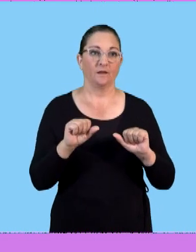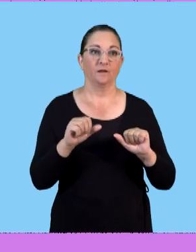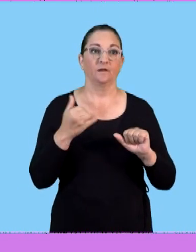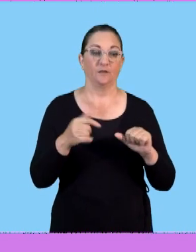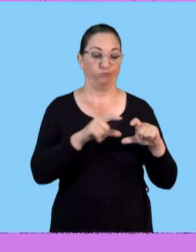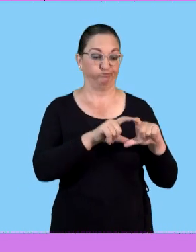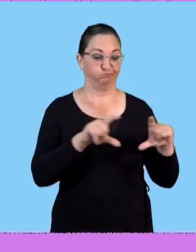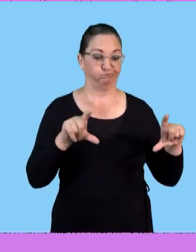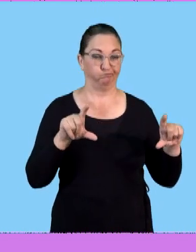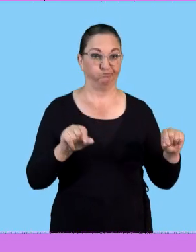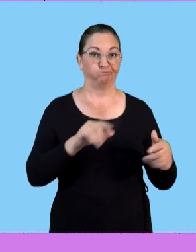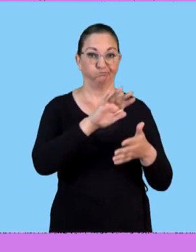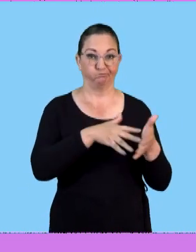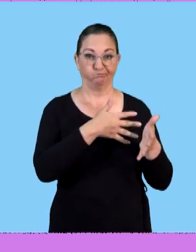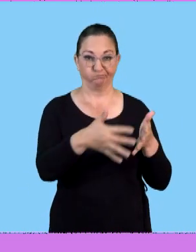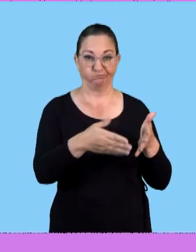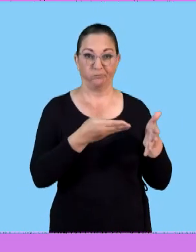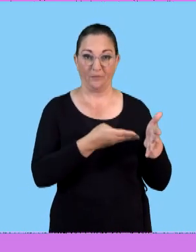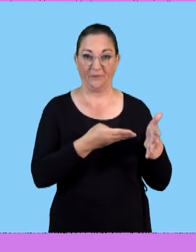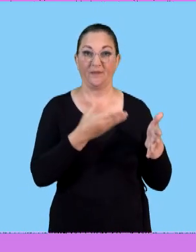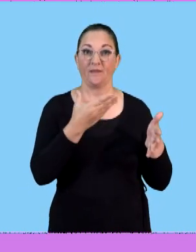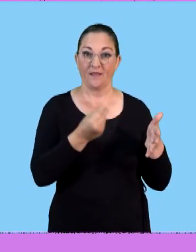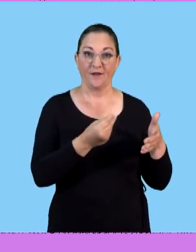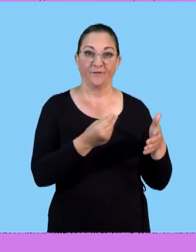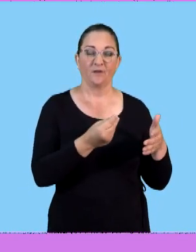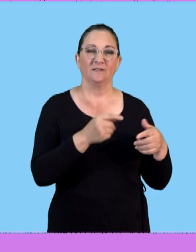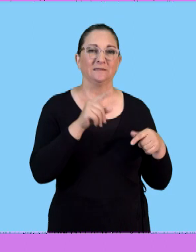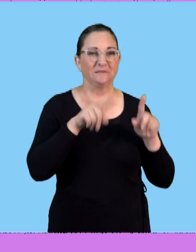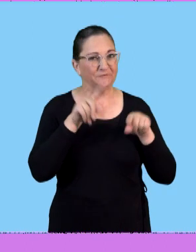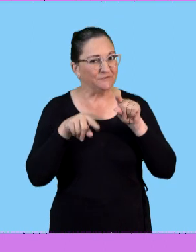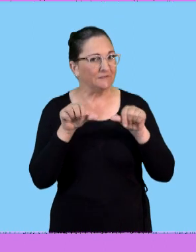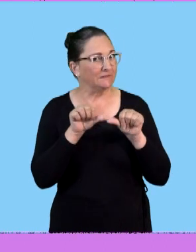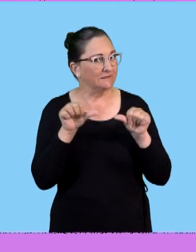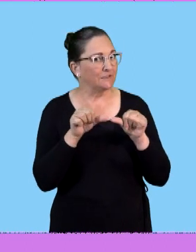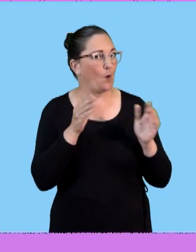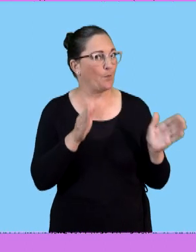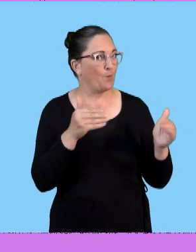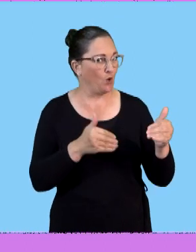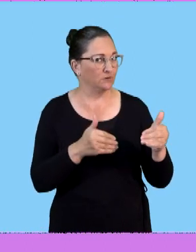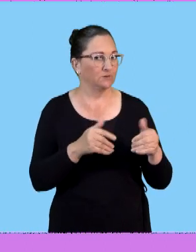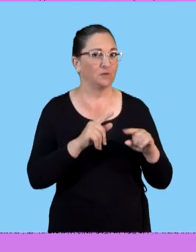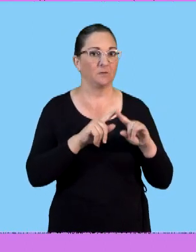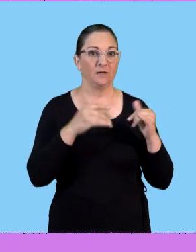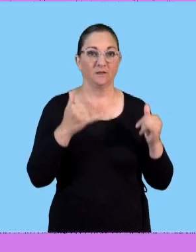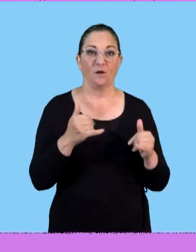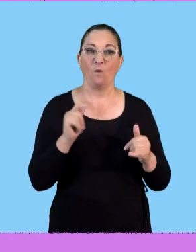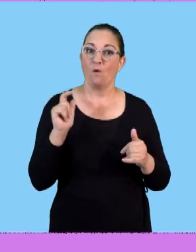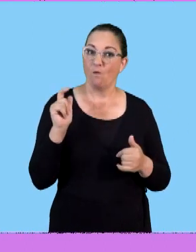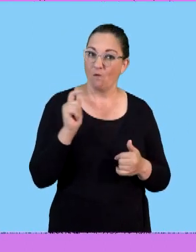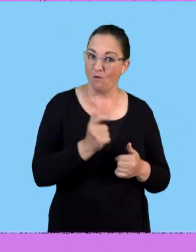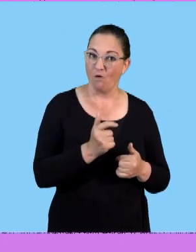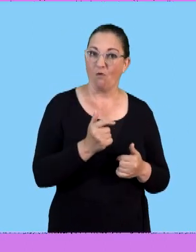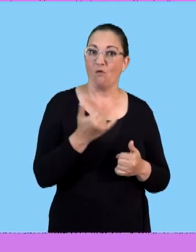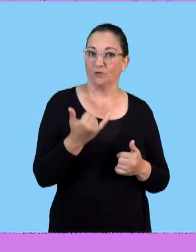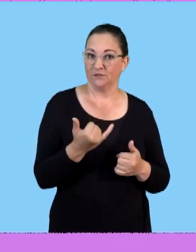as we indicated below that we have a table showing the boxes with different sizes. And please note all external